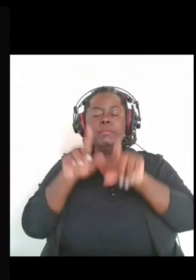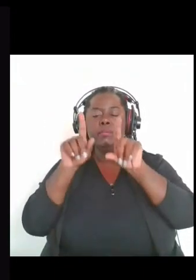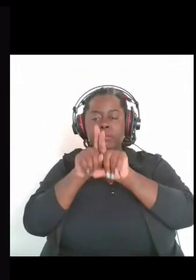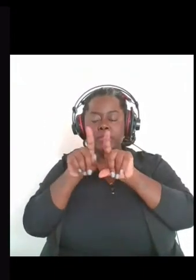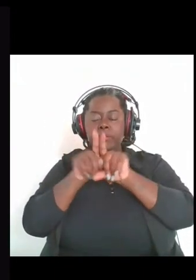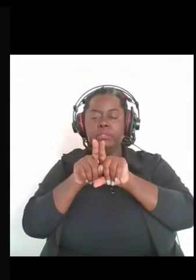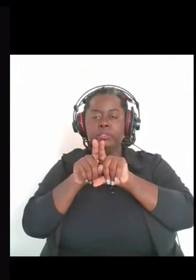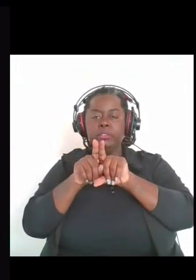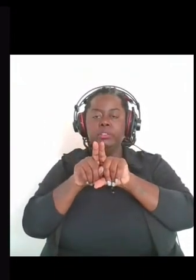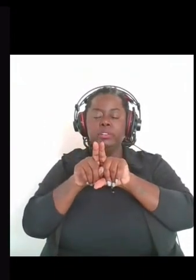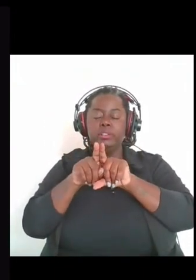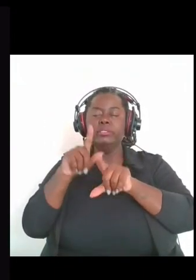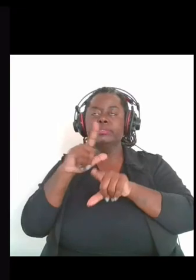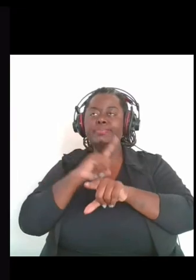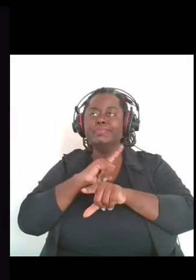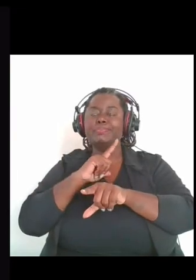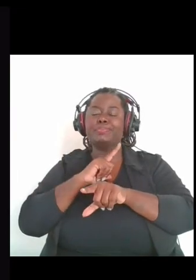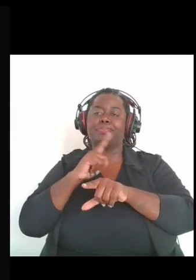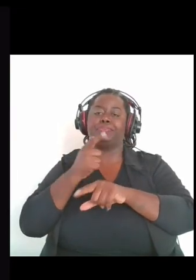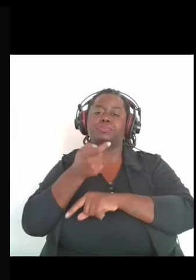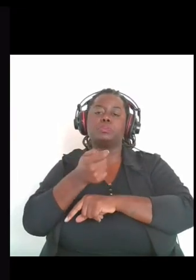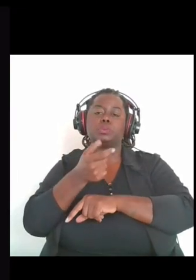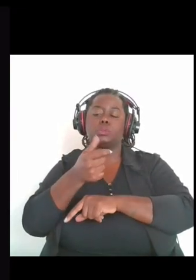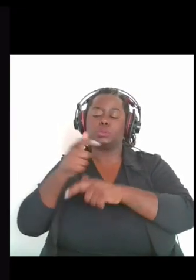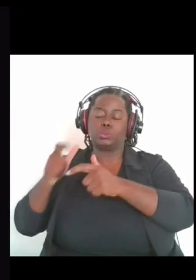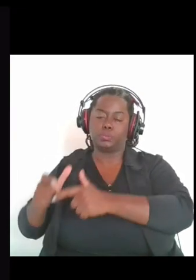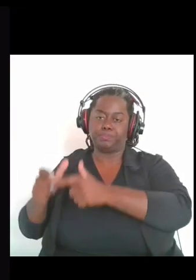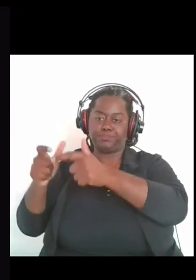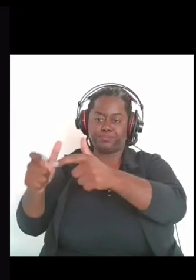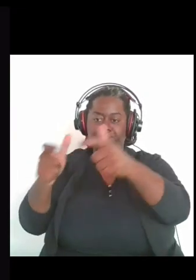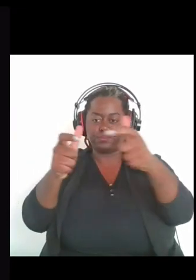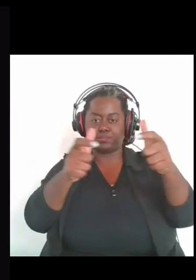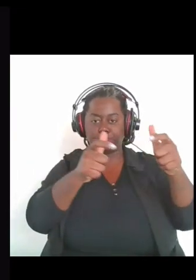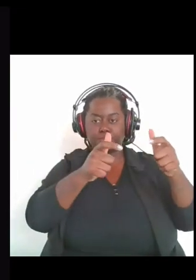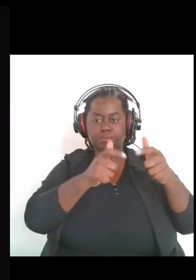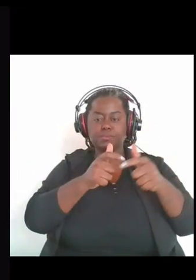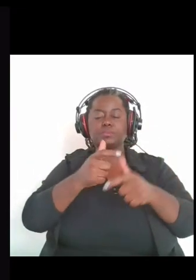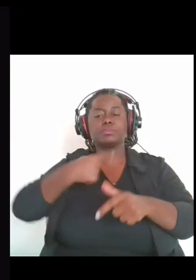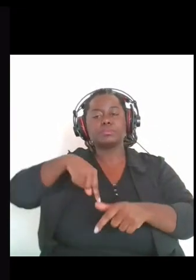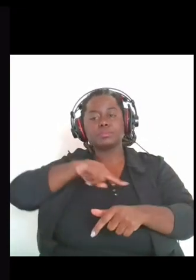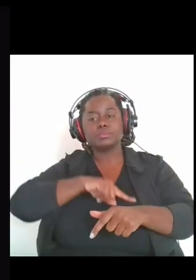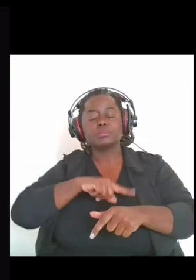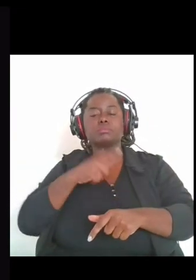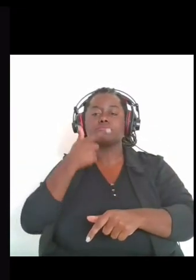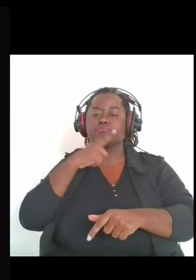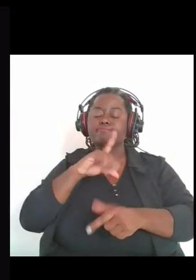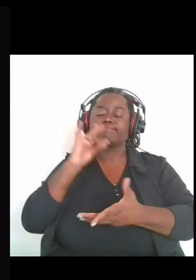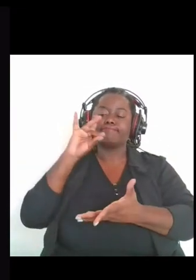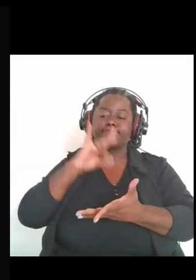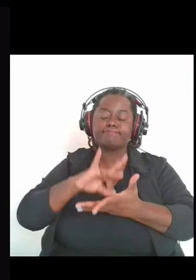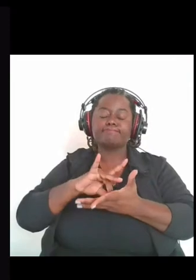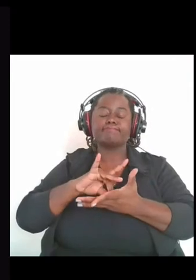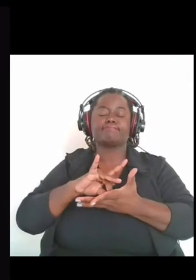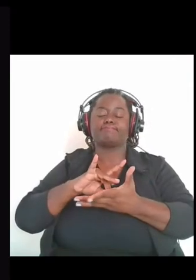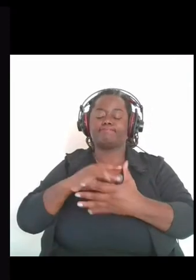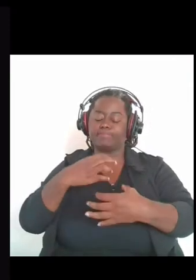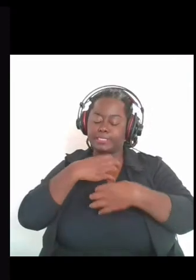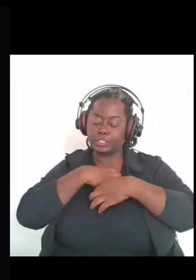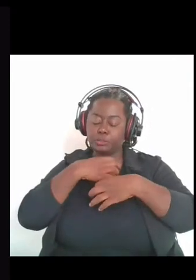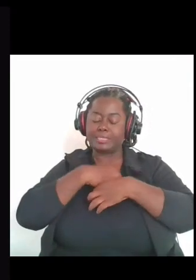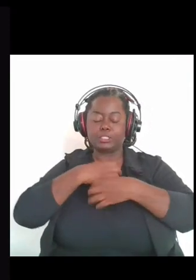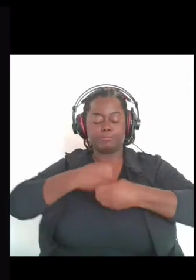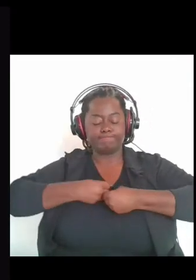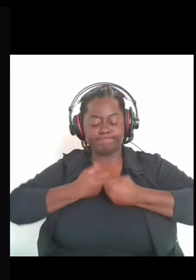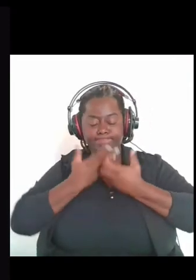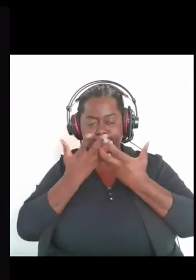actually Express what we really feel like a lot of people comedians or artists are